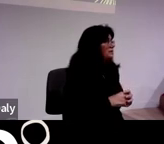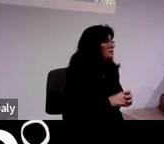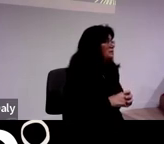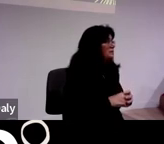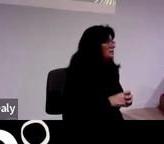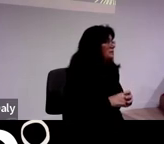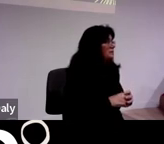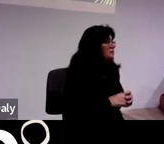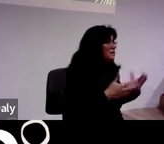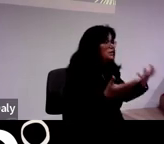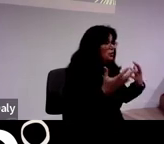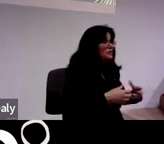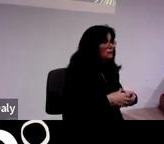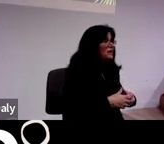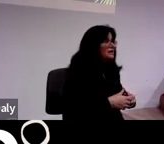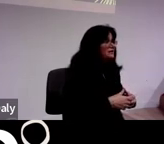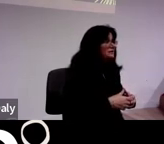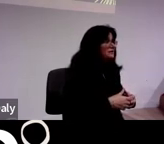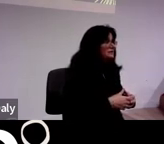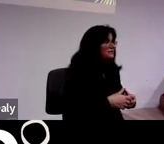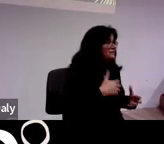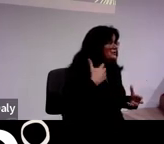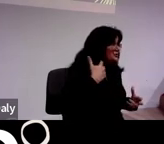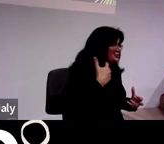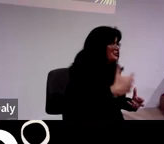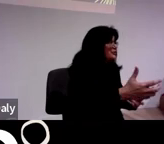rain. Maybe we're the rain